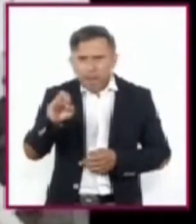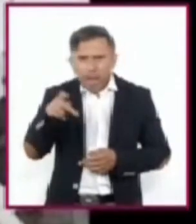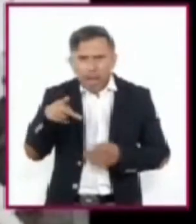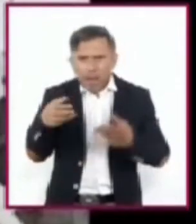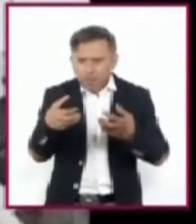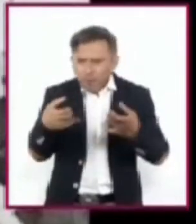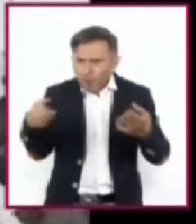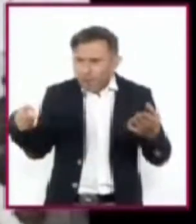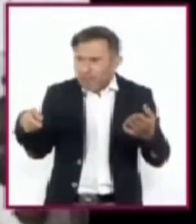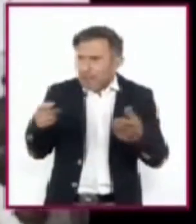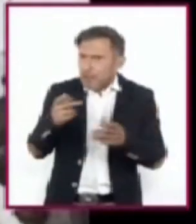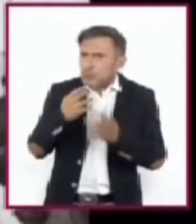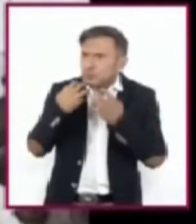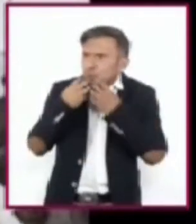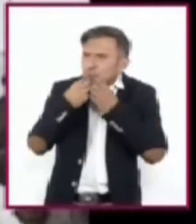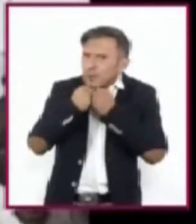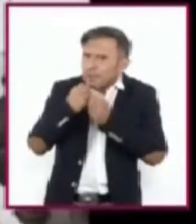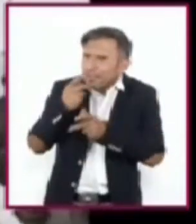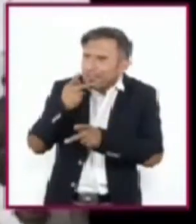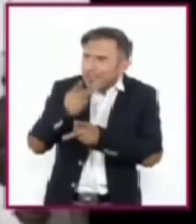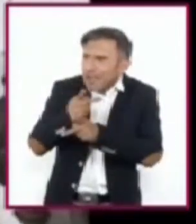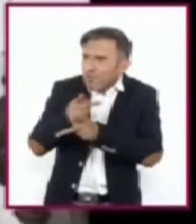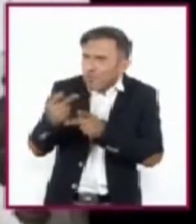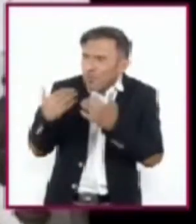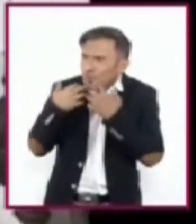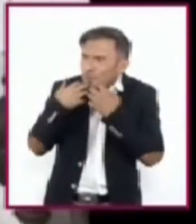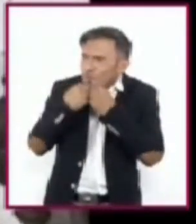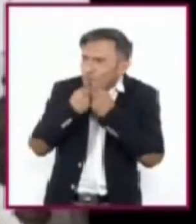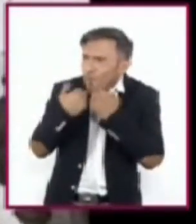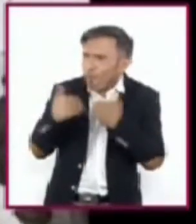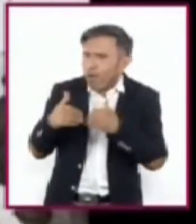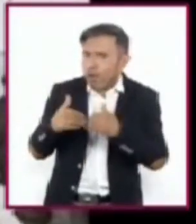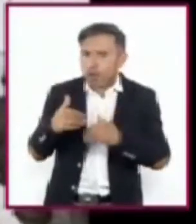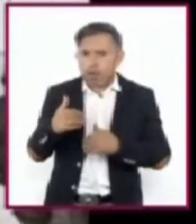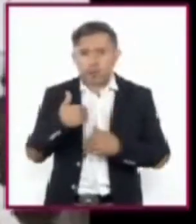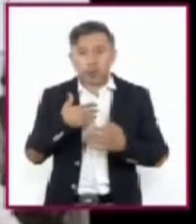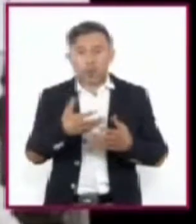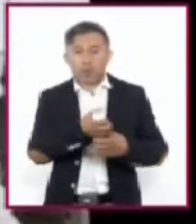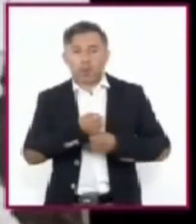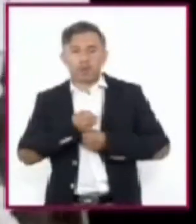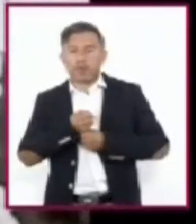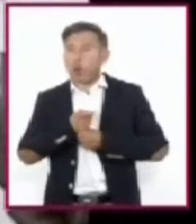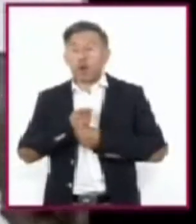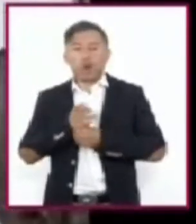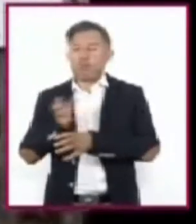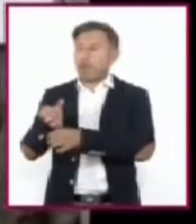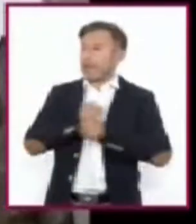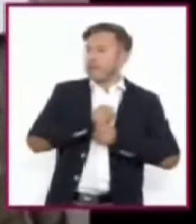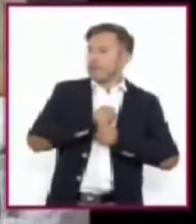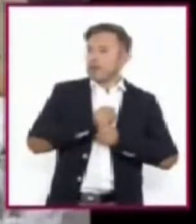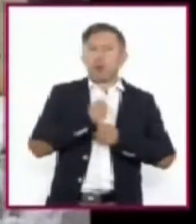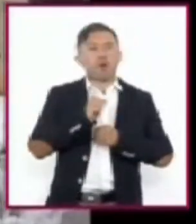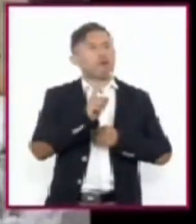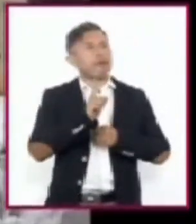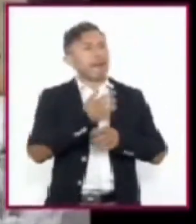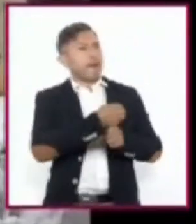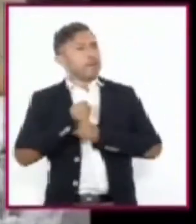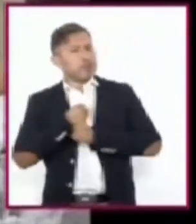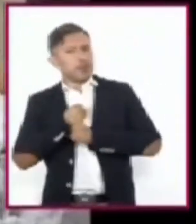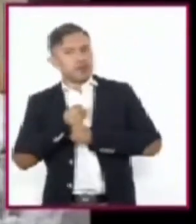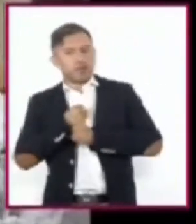very valuable. I have it here. No, I have it here. No, I have it here. Get it.